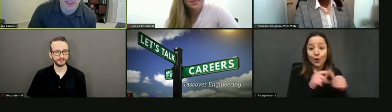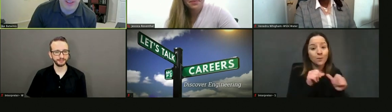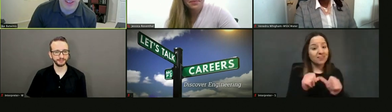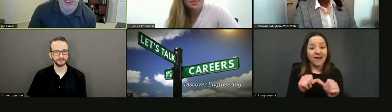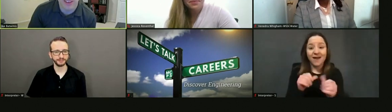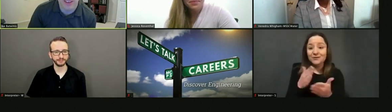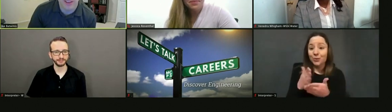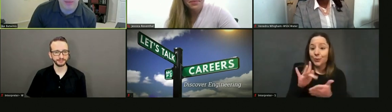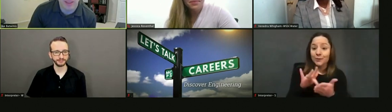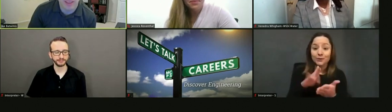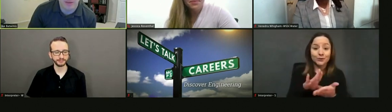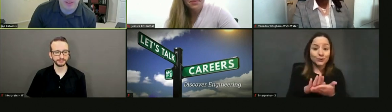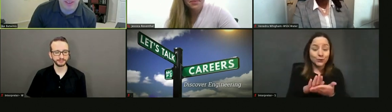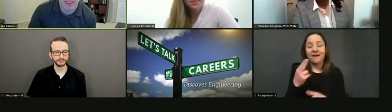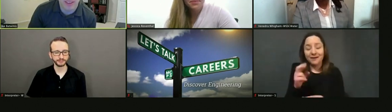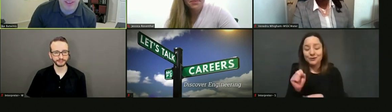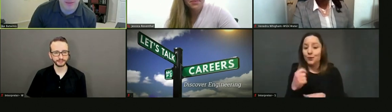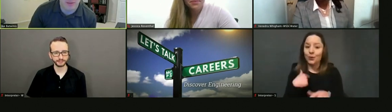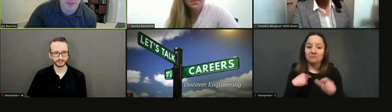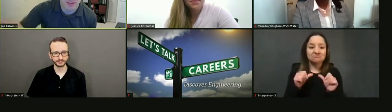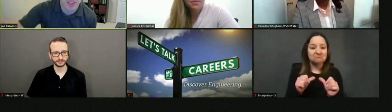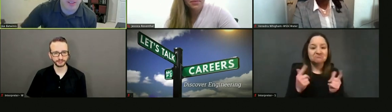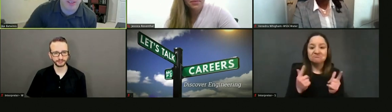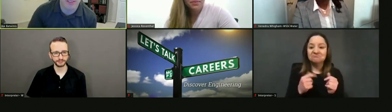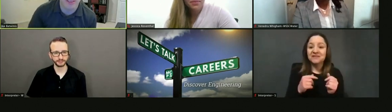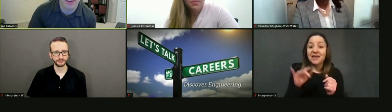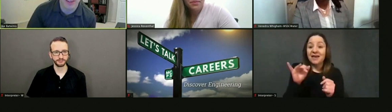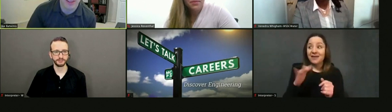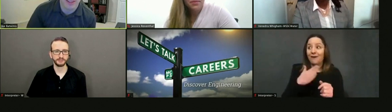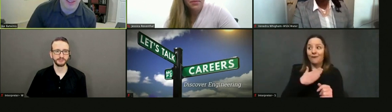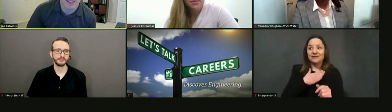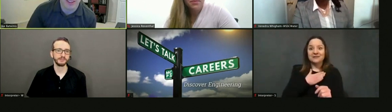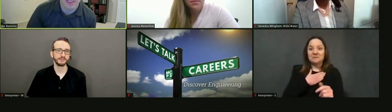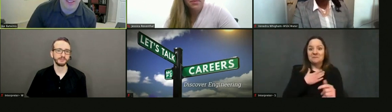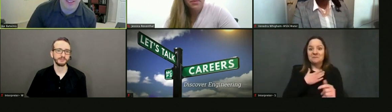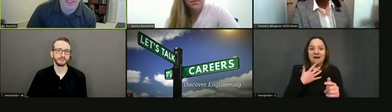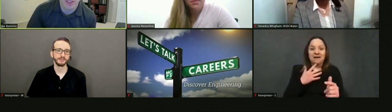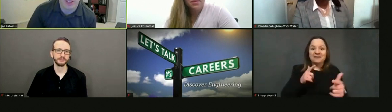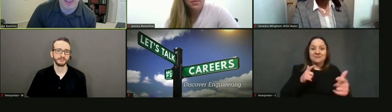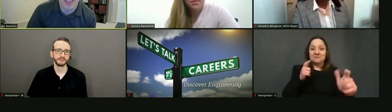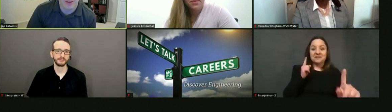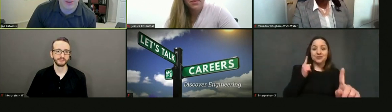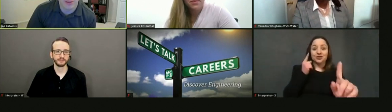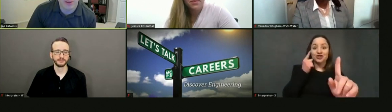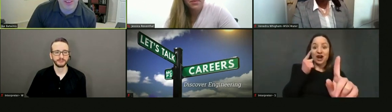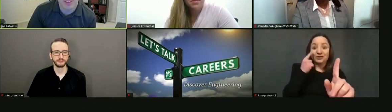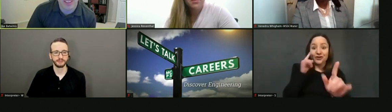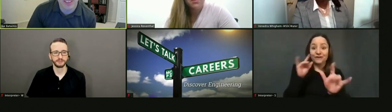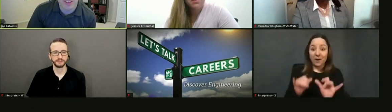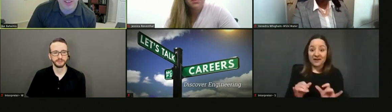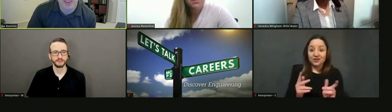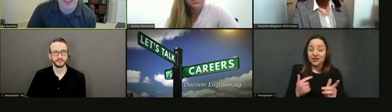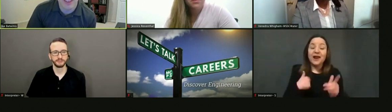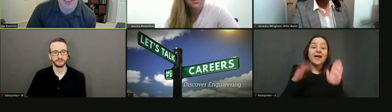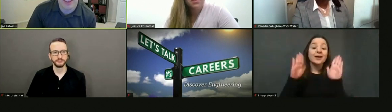school. I did that. And that really kind of set me up on a trajectory for engineering. I had a really great physics teacher in